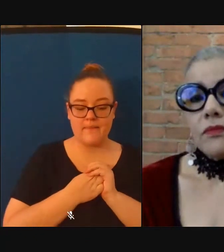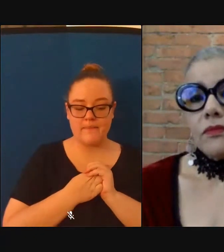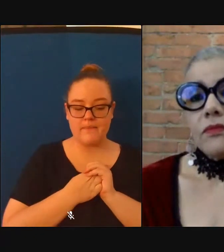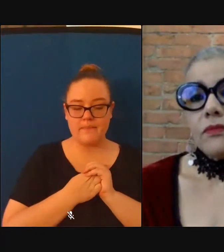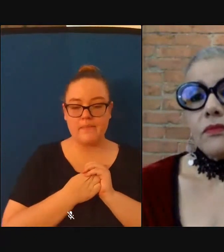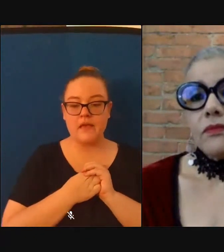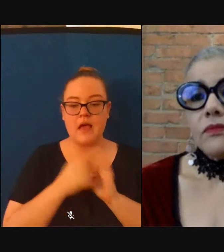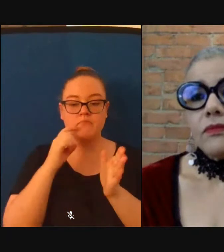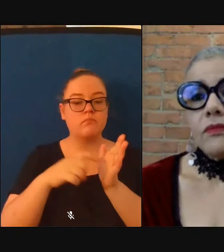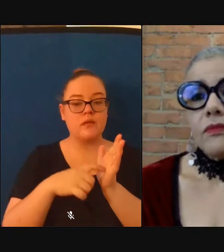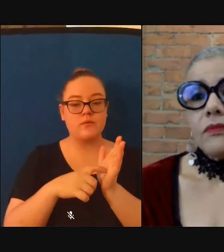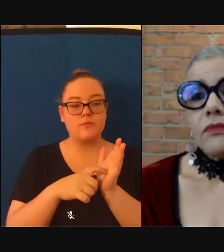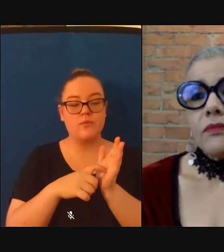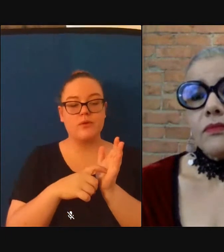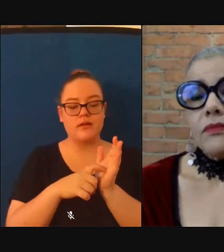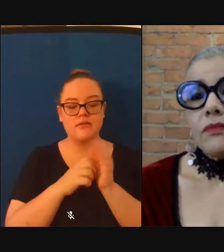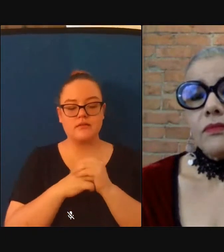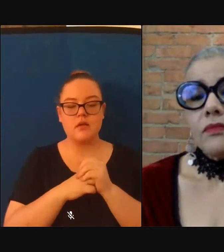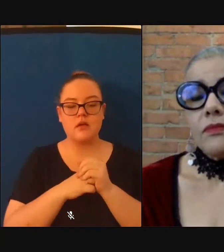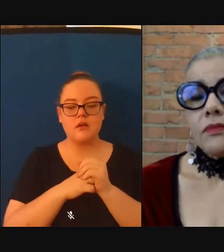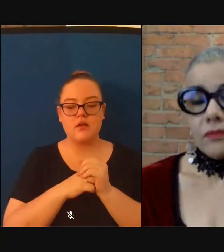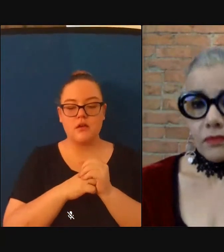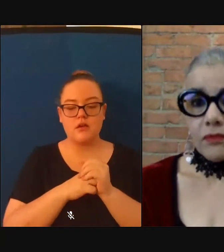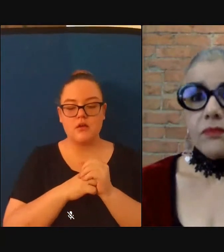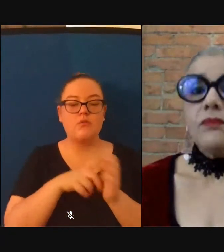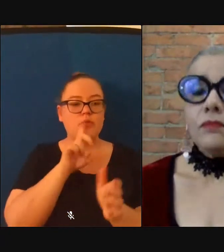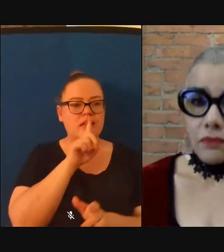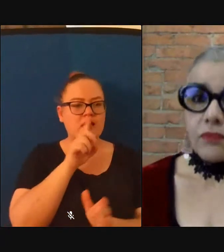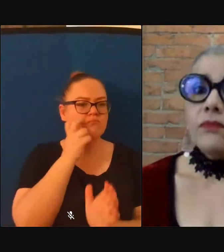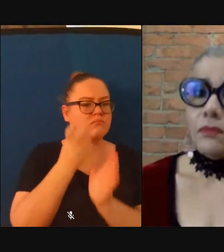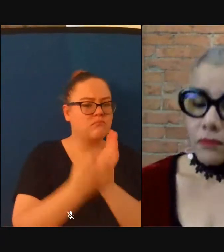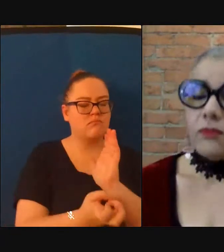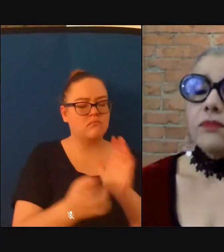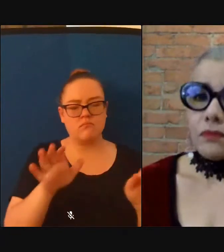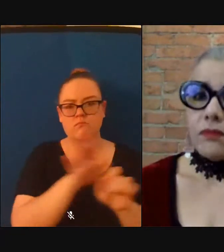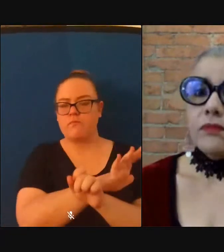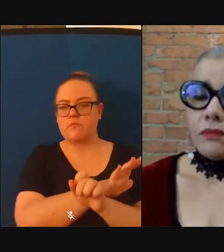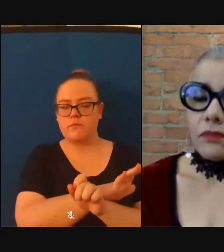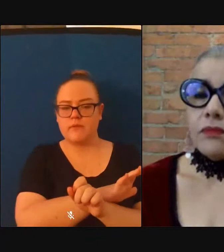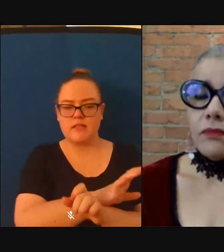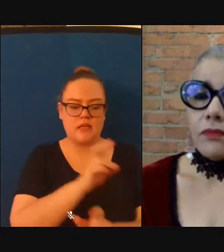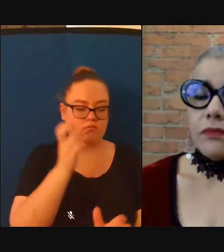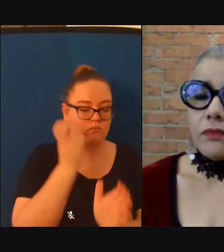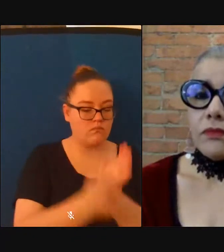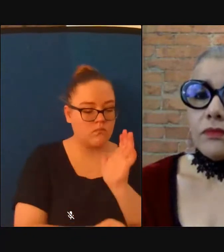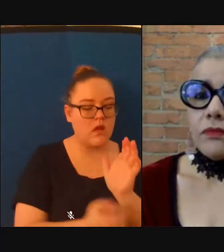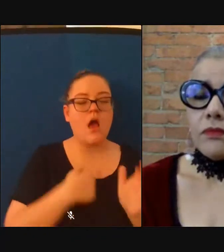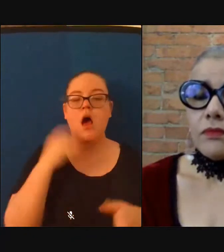book was just immersing myself in vitriol in a very total way. I